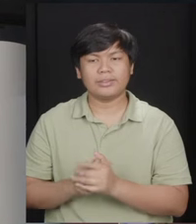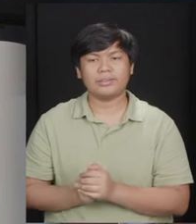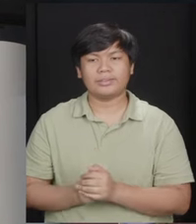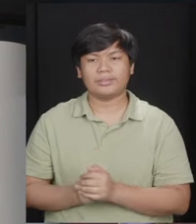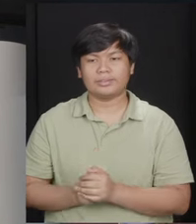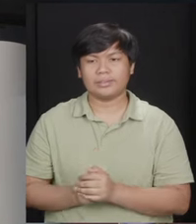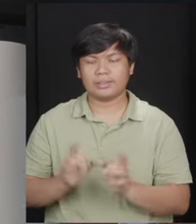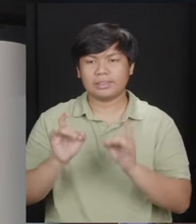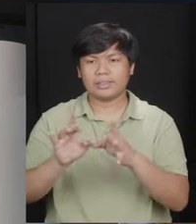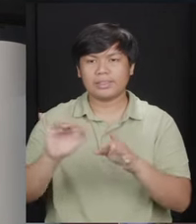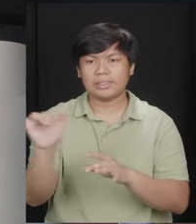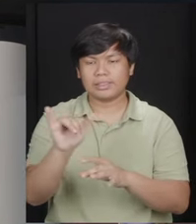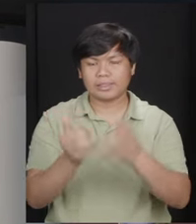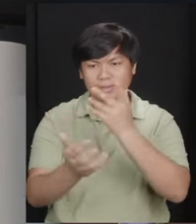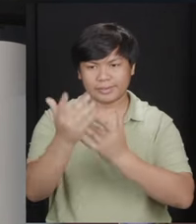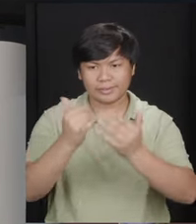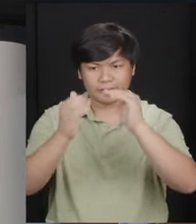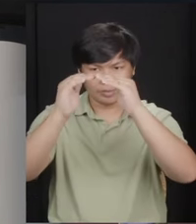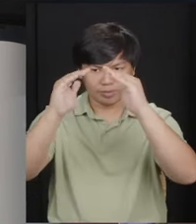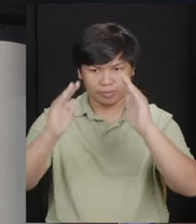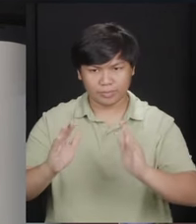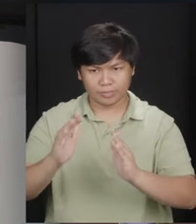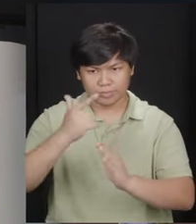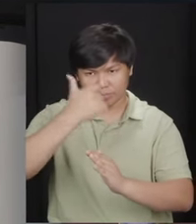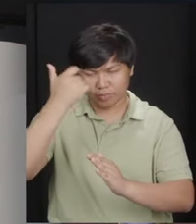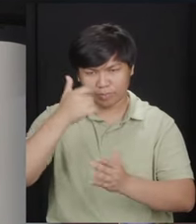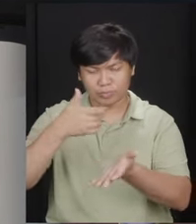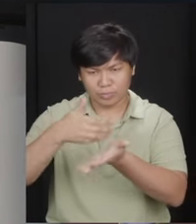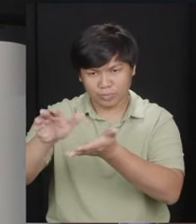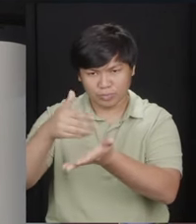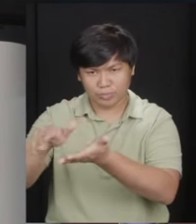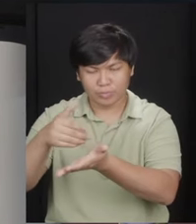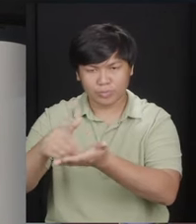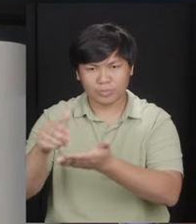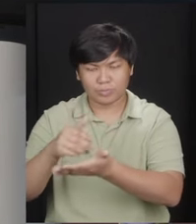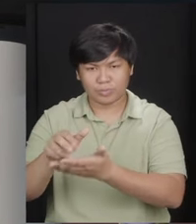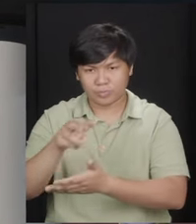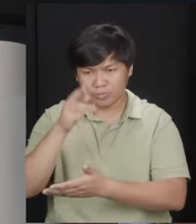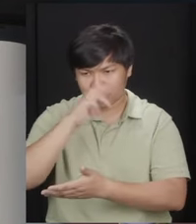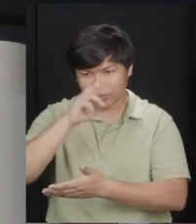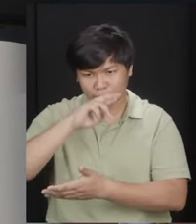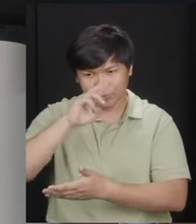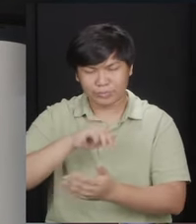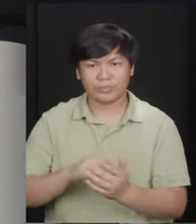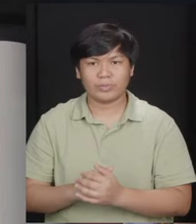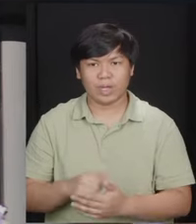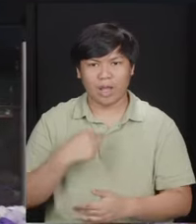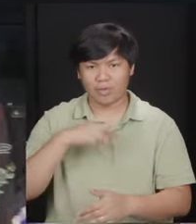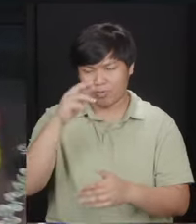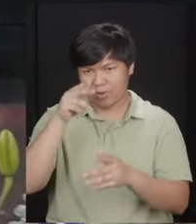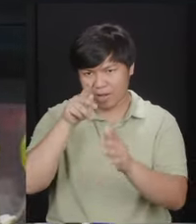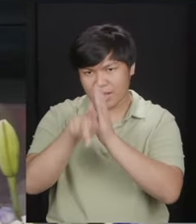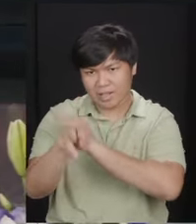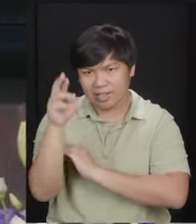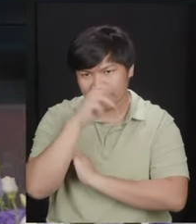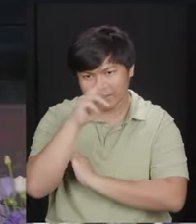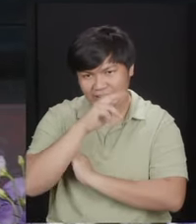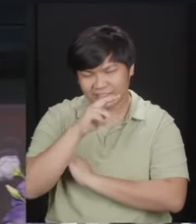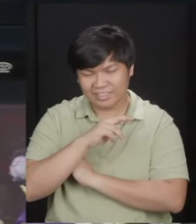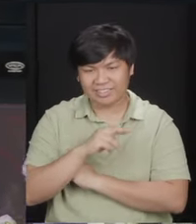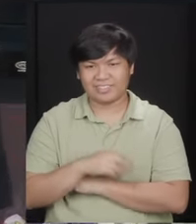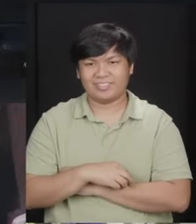like burning down your house because you want to get rid of a rat. You know, yeah. Oh, I killed the rat. He's now